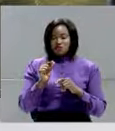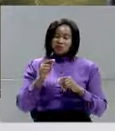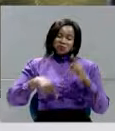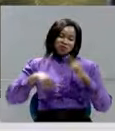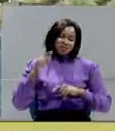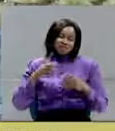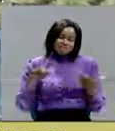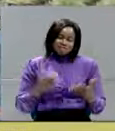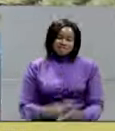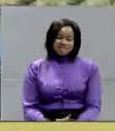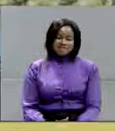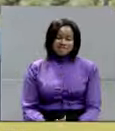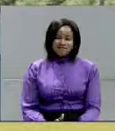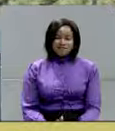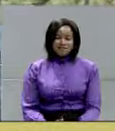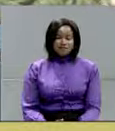Details follow.